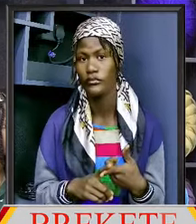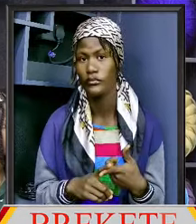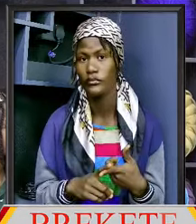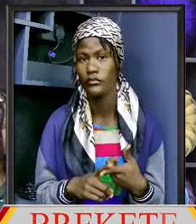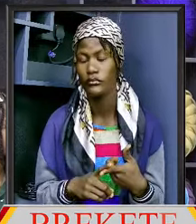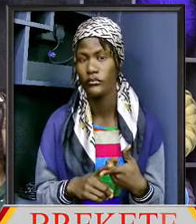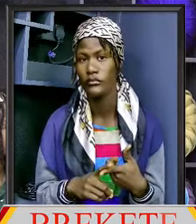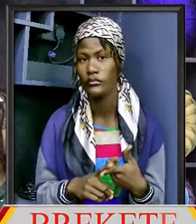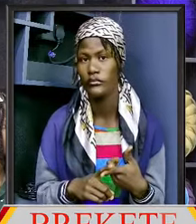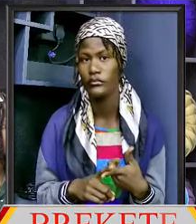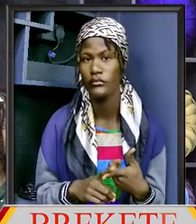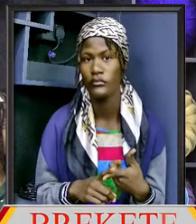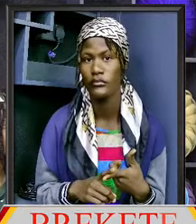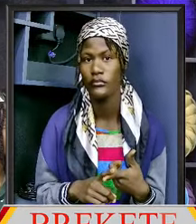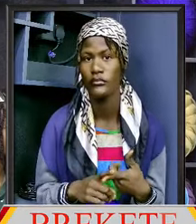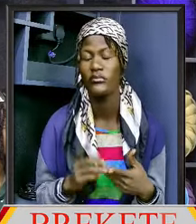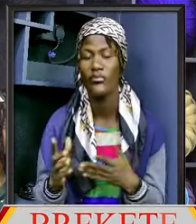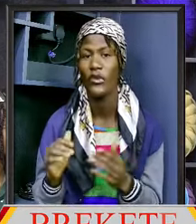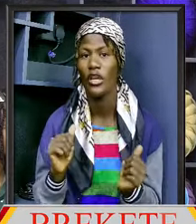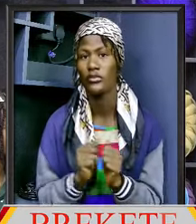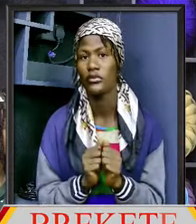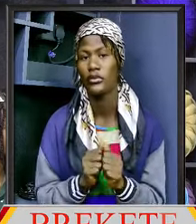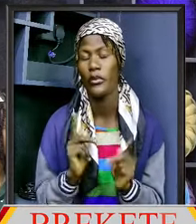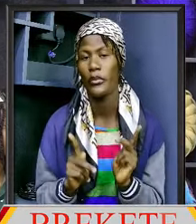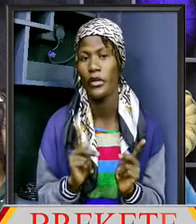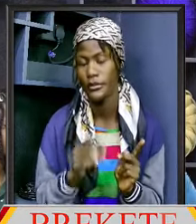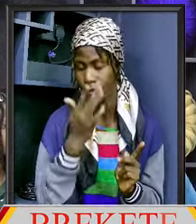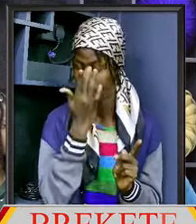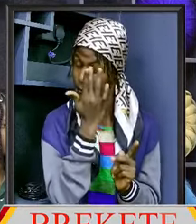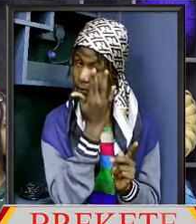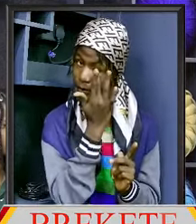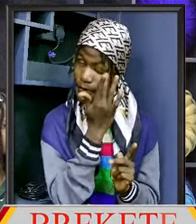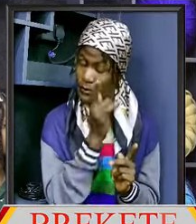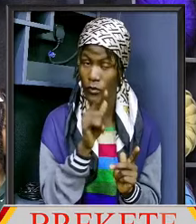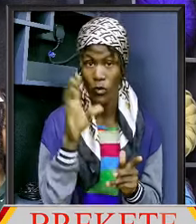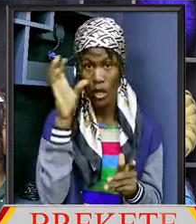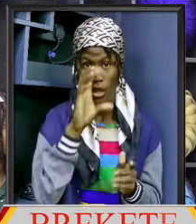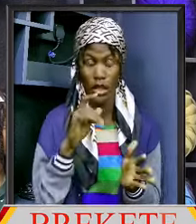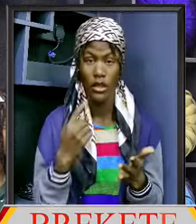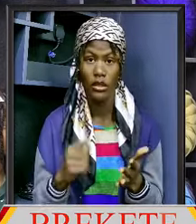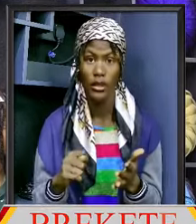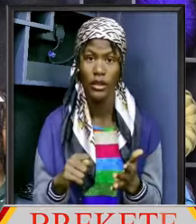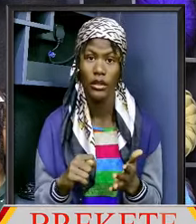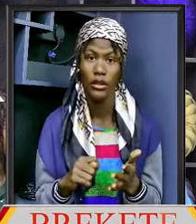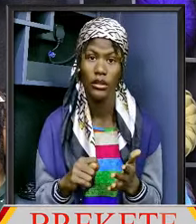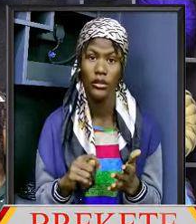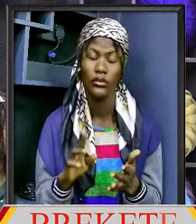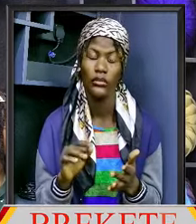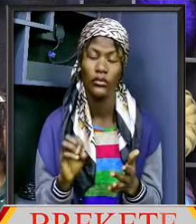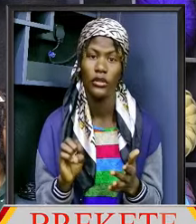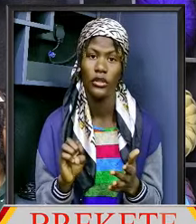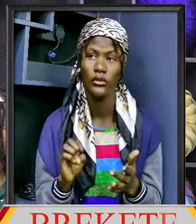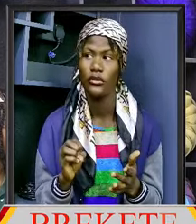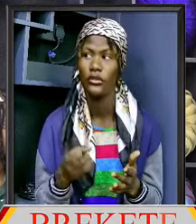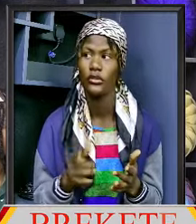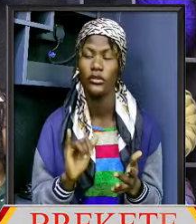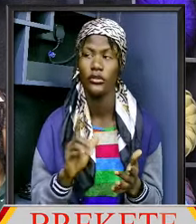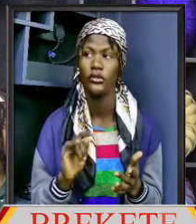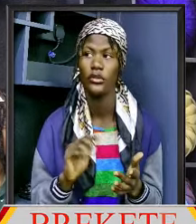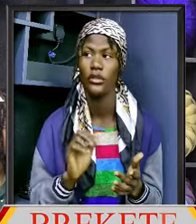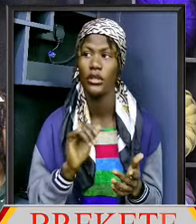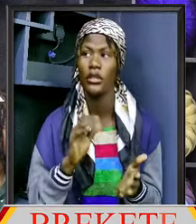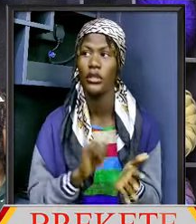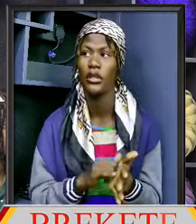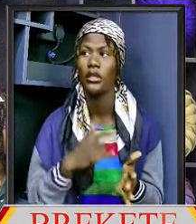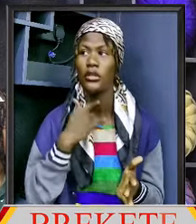Okay. The first one I want to talk say, yes. You see this register, what I talk say, cancel the right back. The